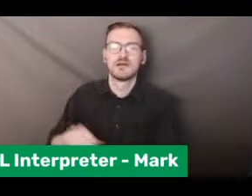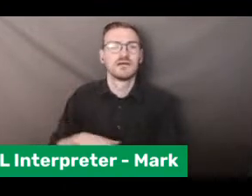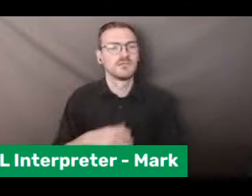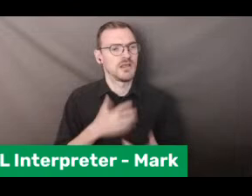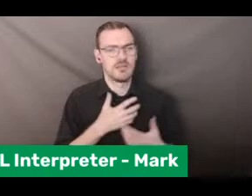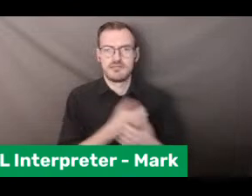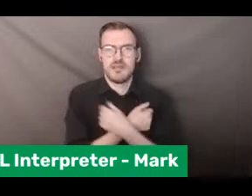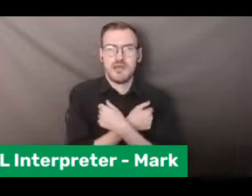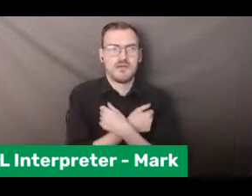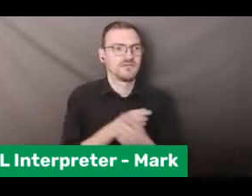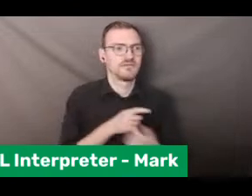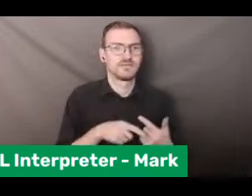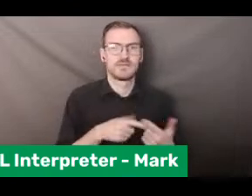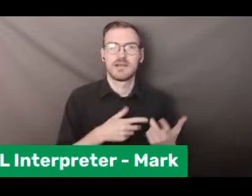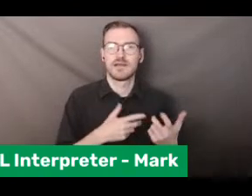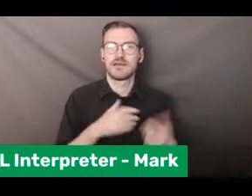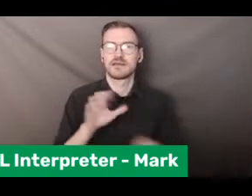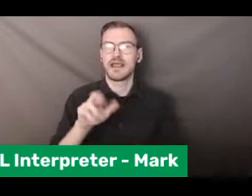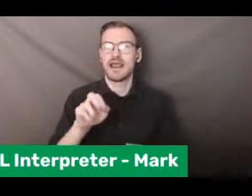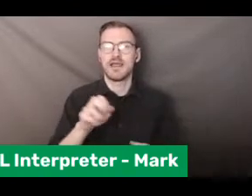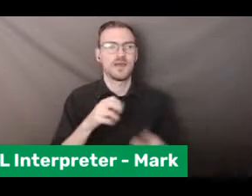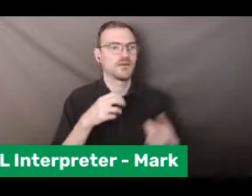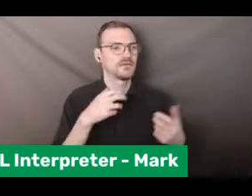for a shoulder to cry on,